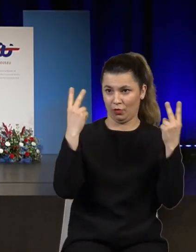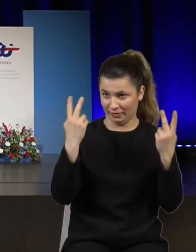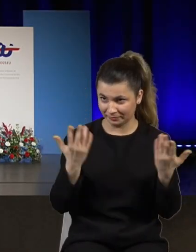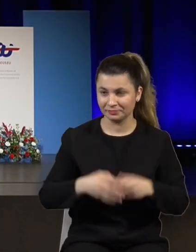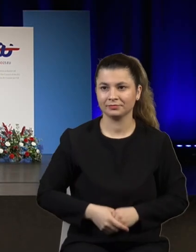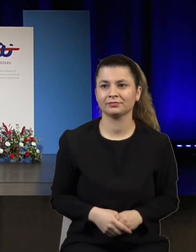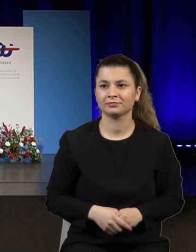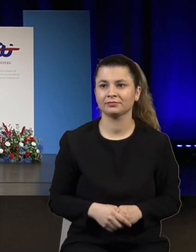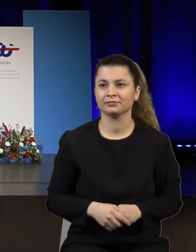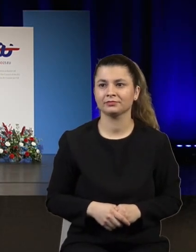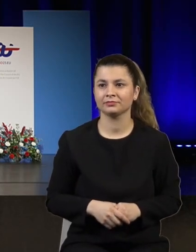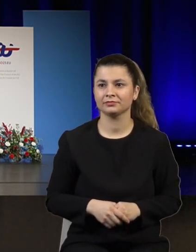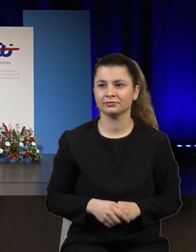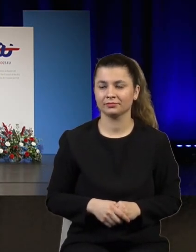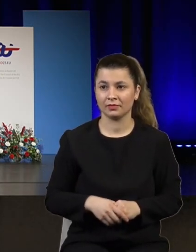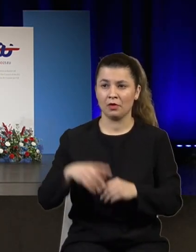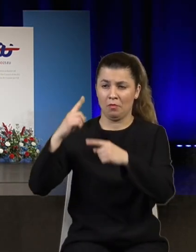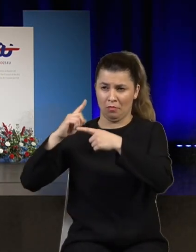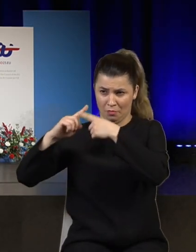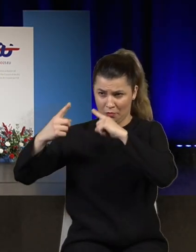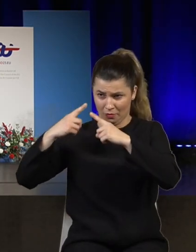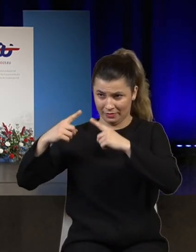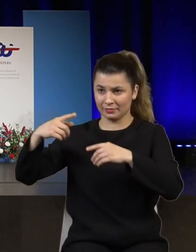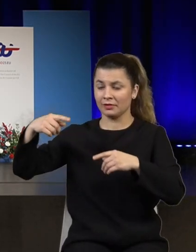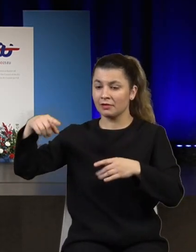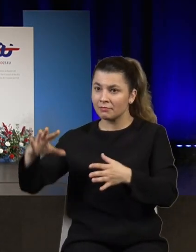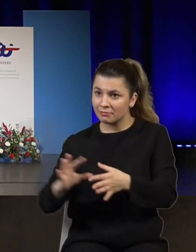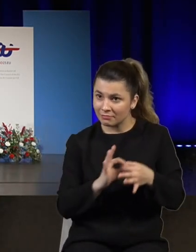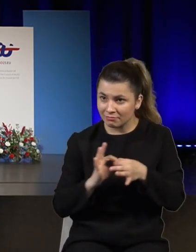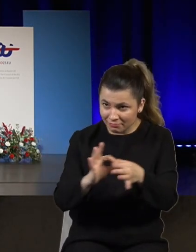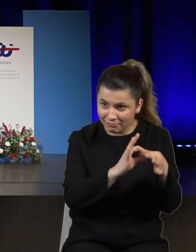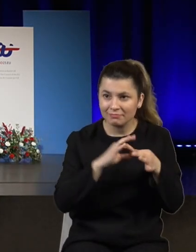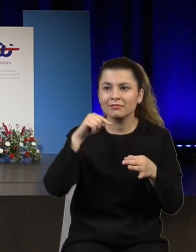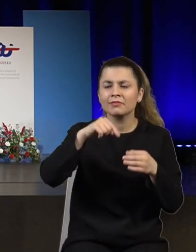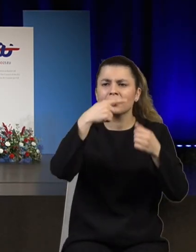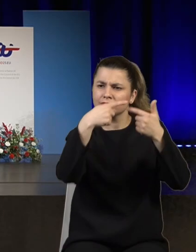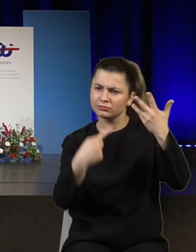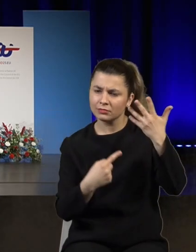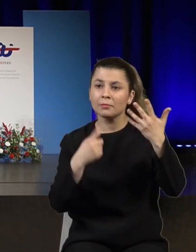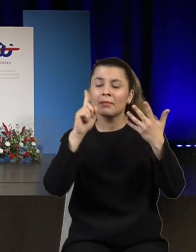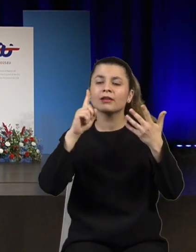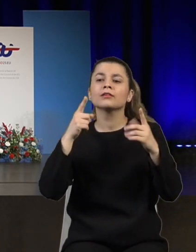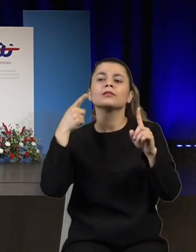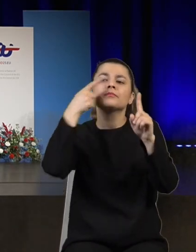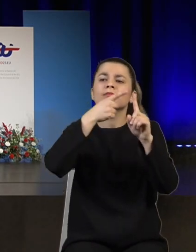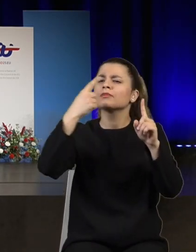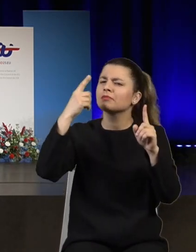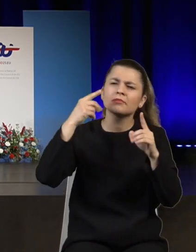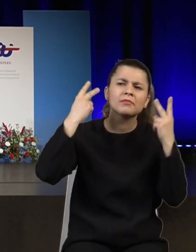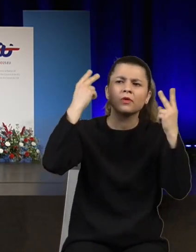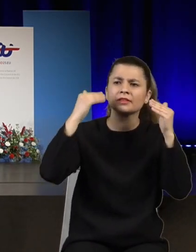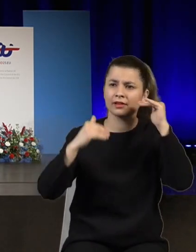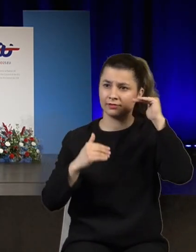policy? What is one of the main goals of the European Union itself?